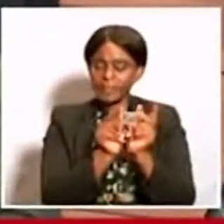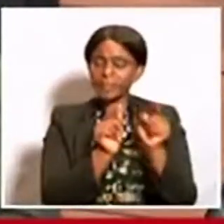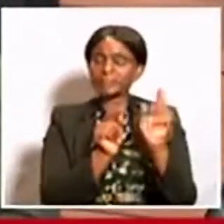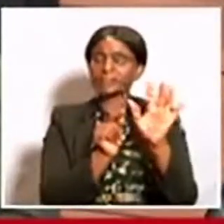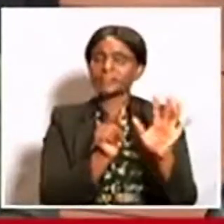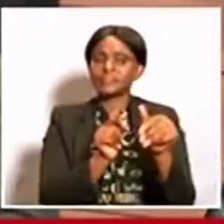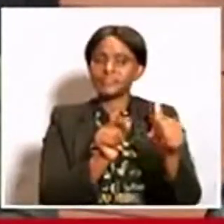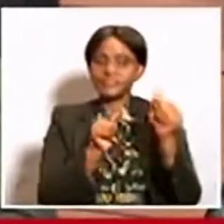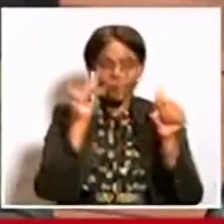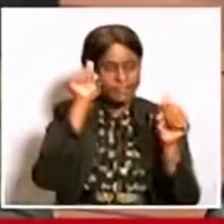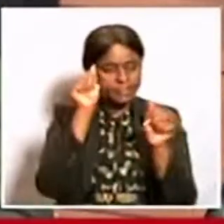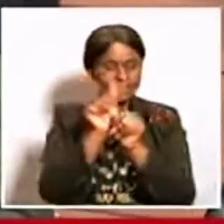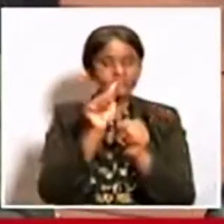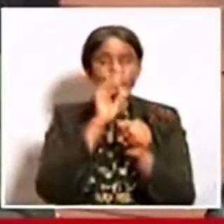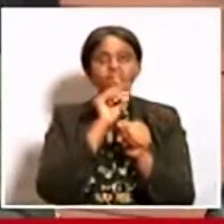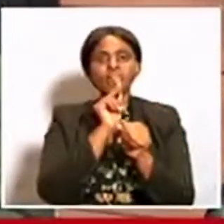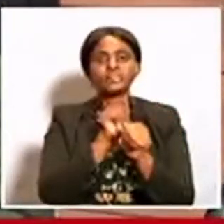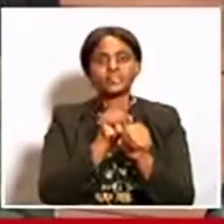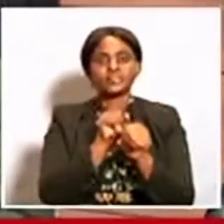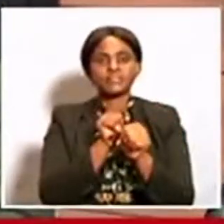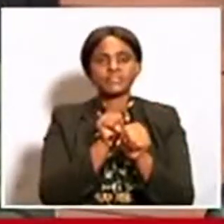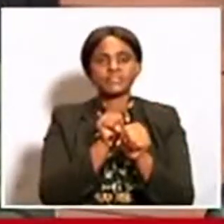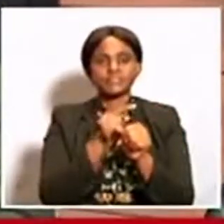He agrees that